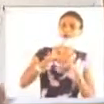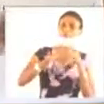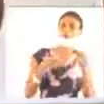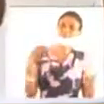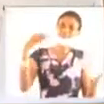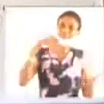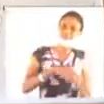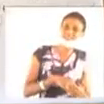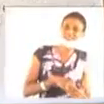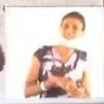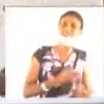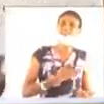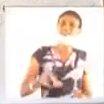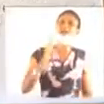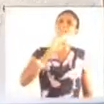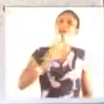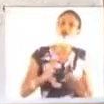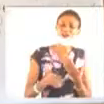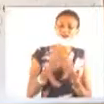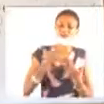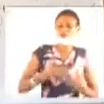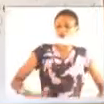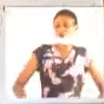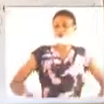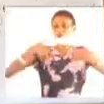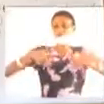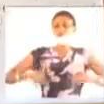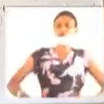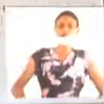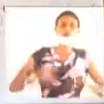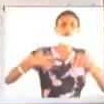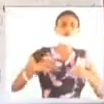under the influence of drug or alcohol.